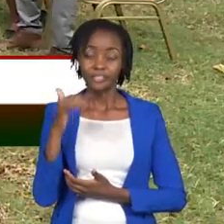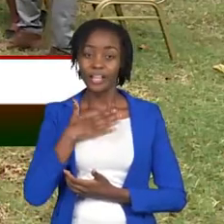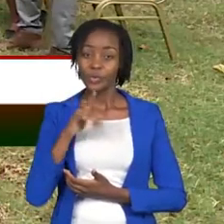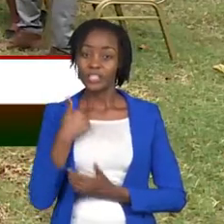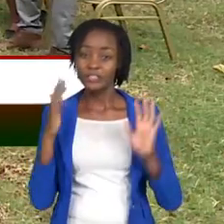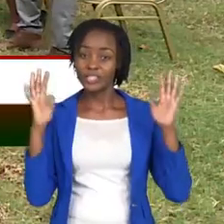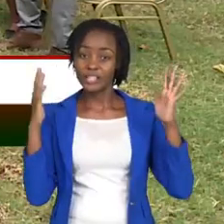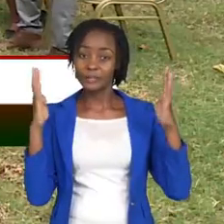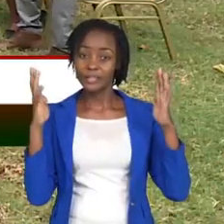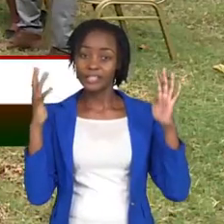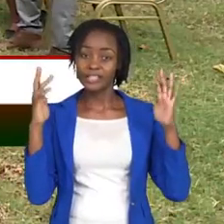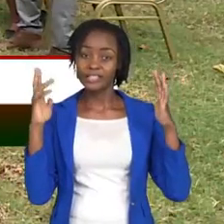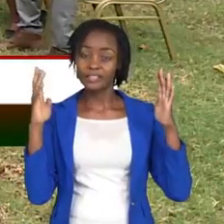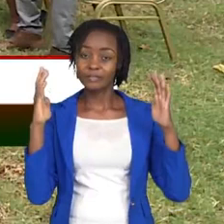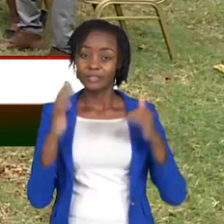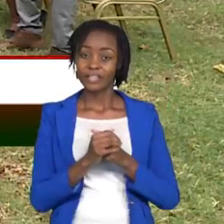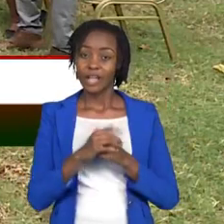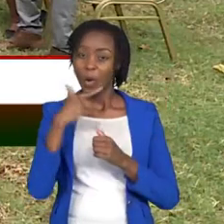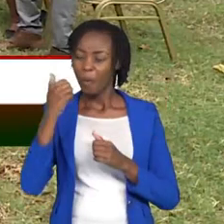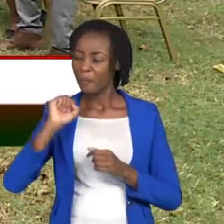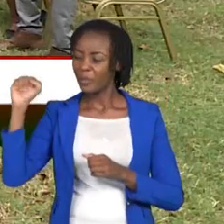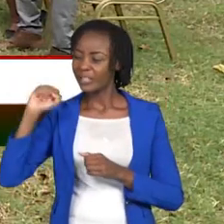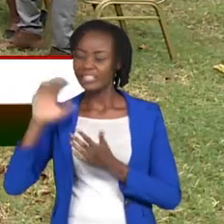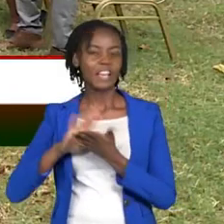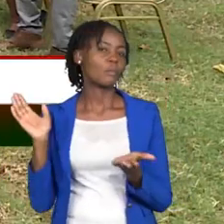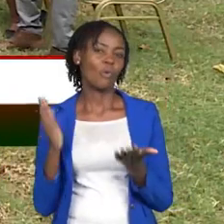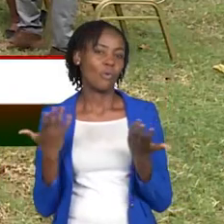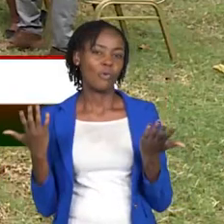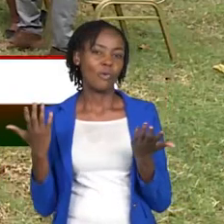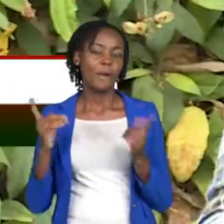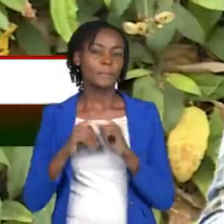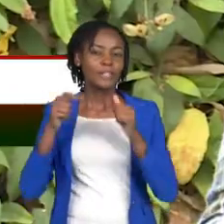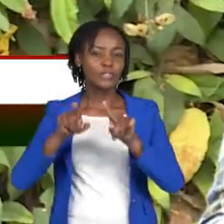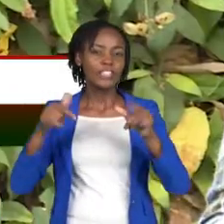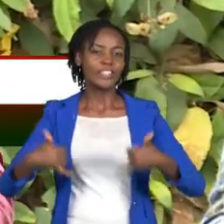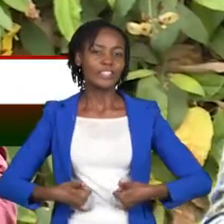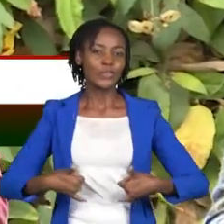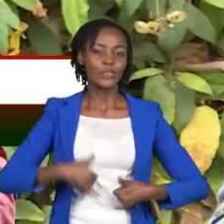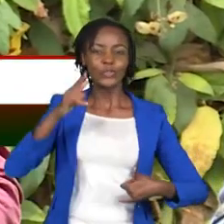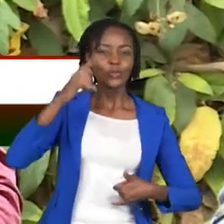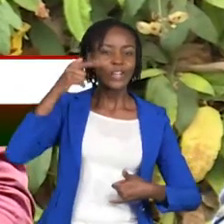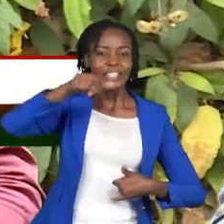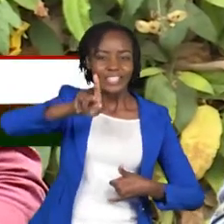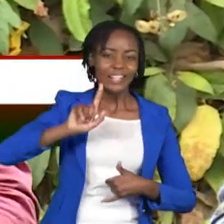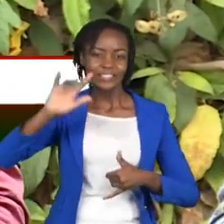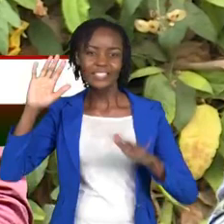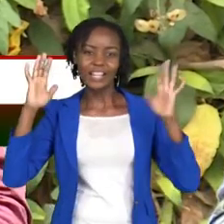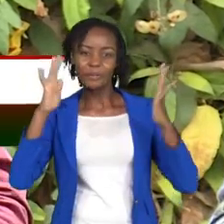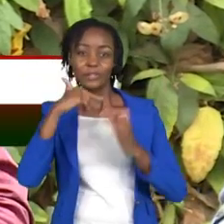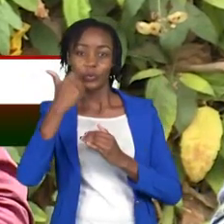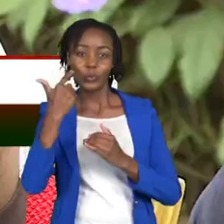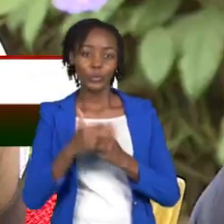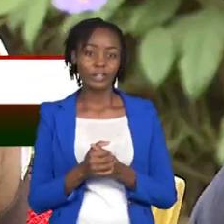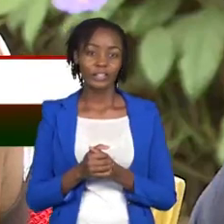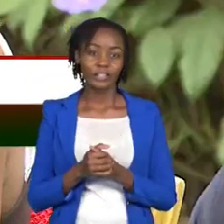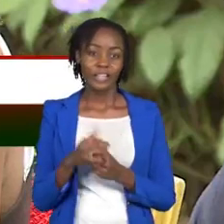mostly some celebrating politicians mostly. Yes. As a youth, who are the heroes you celebrate? Thank